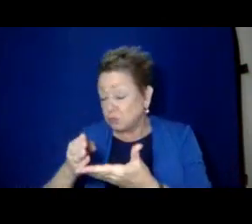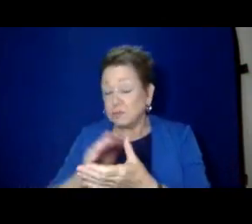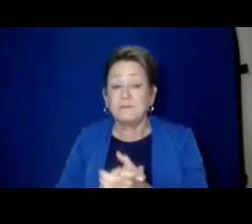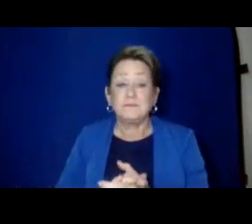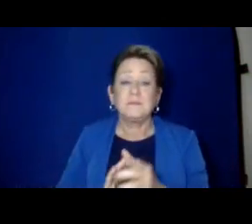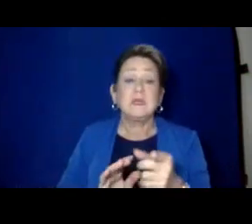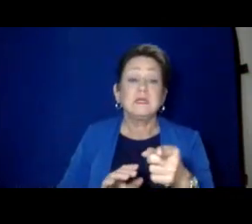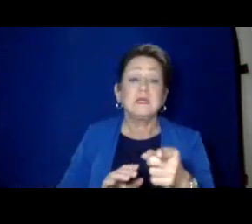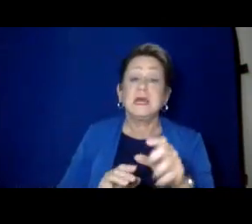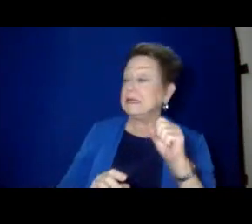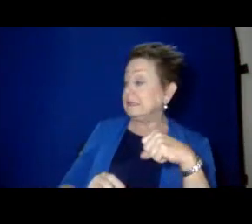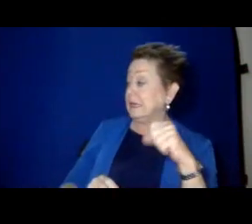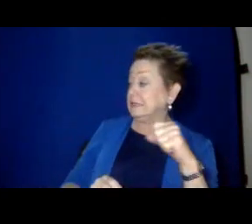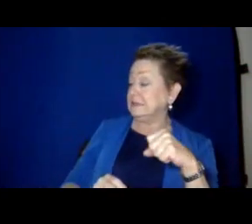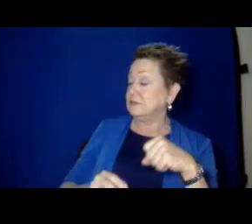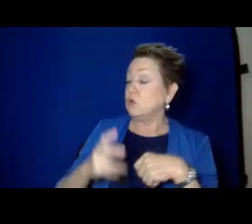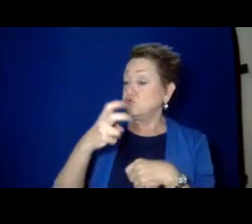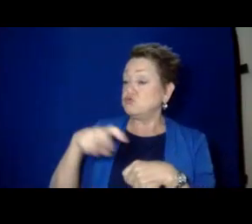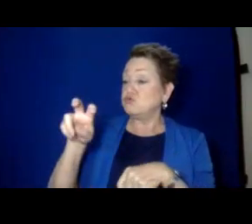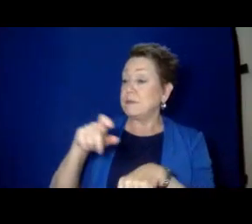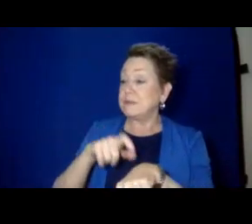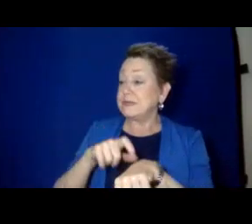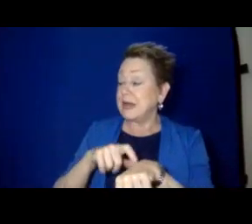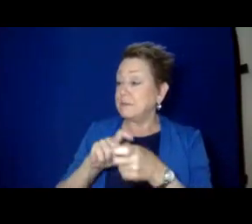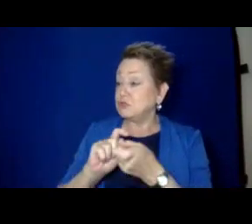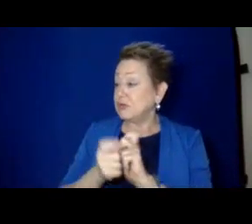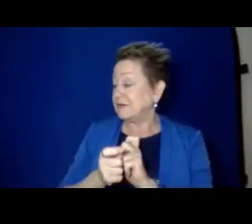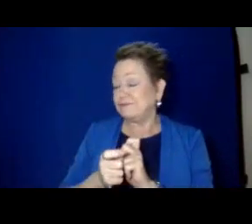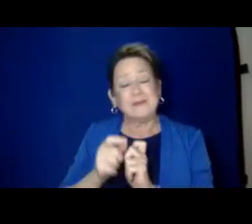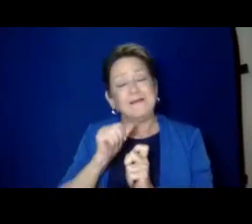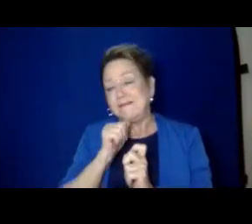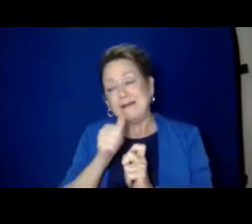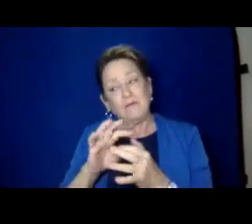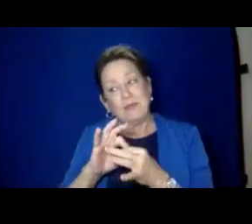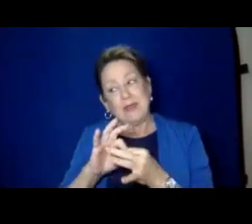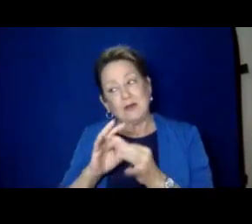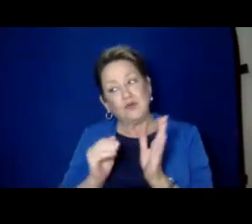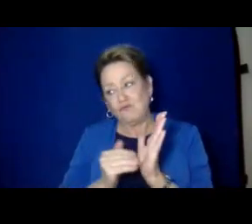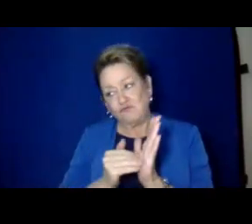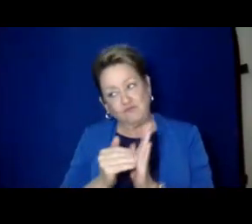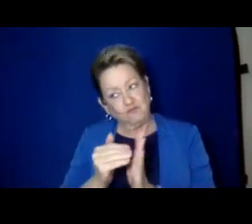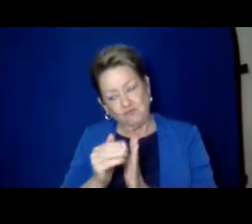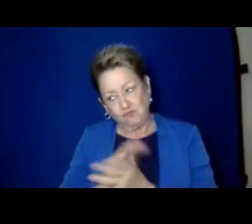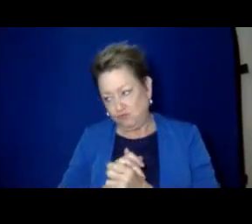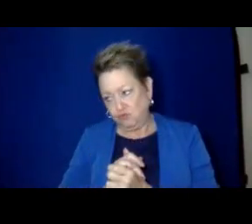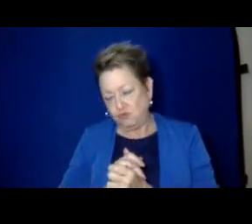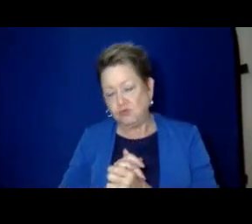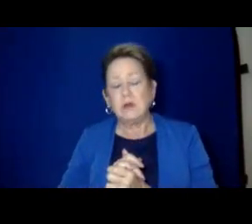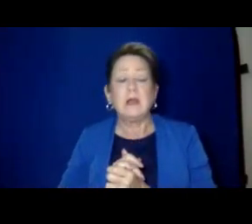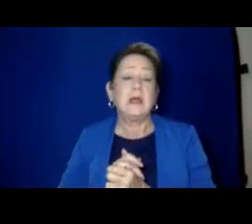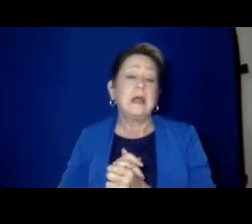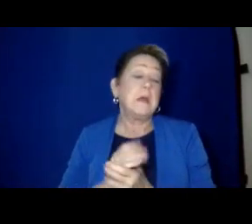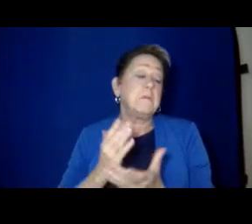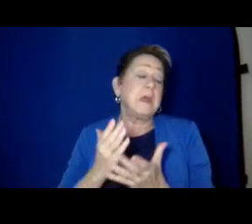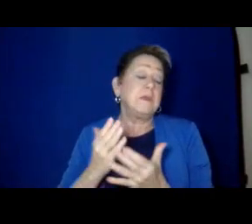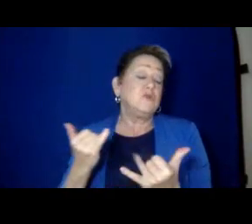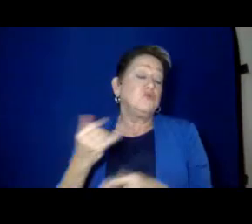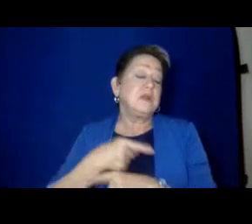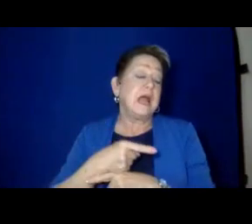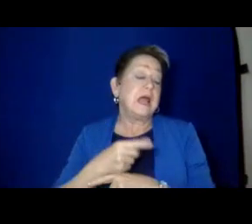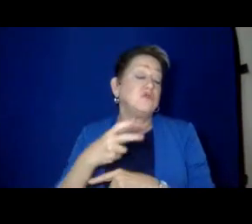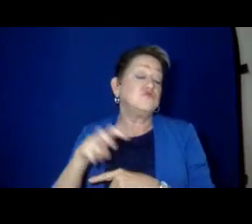Yes. So trip time changes. It's not related to frequency changes. It's if say a trip today